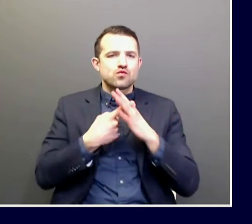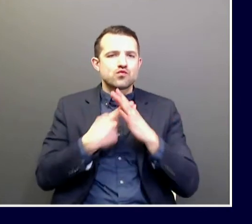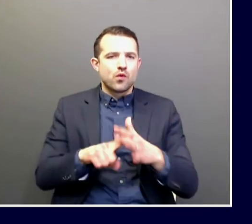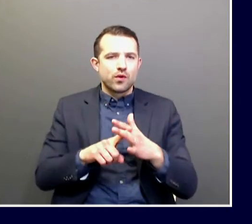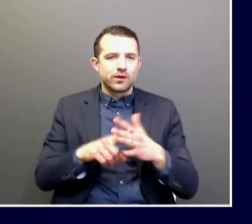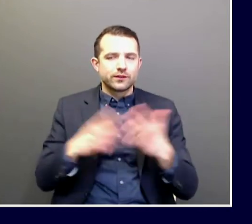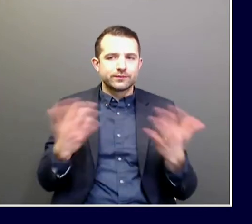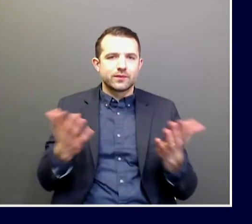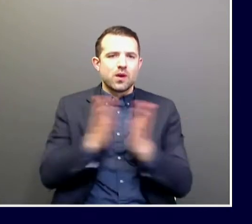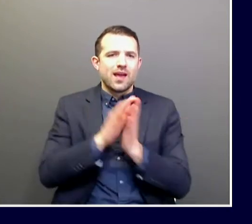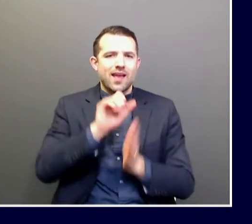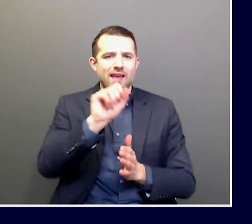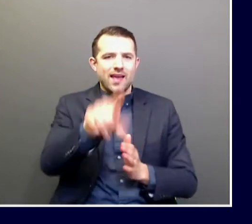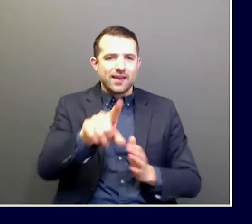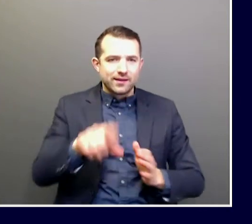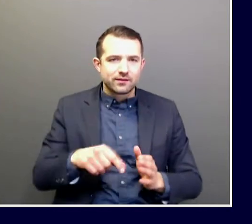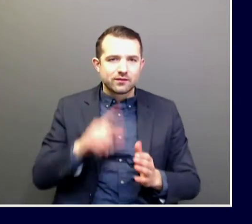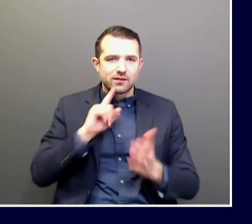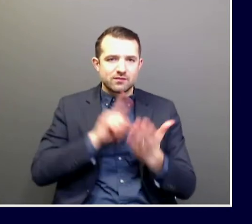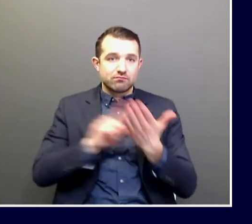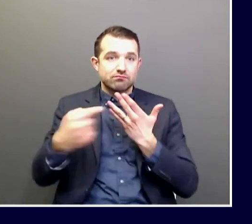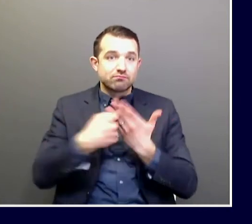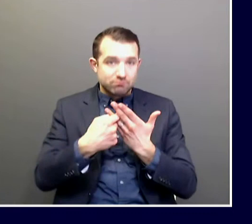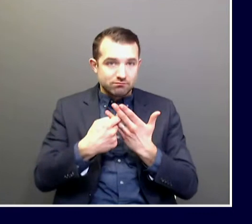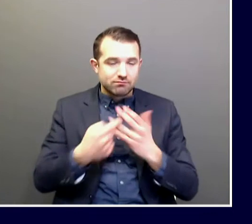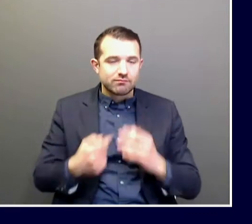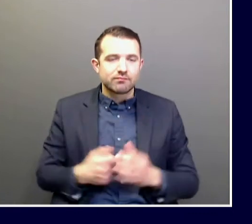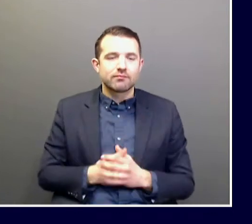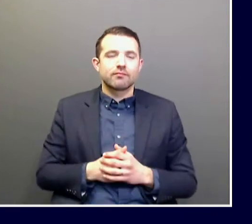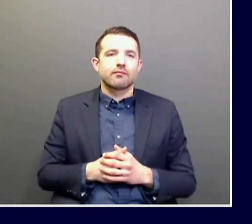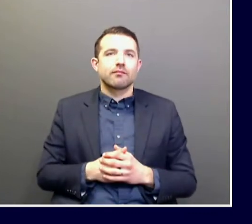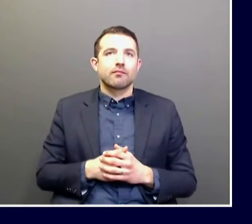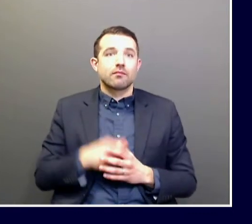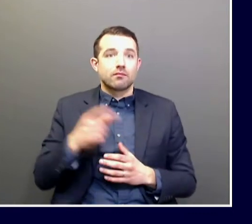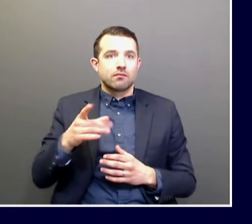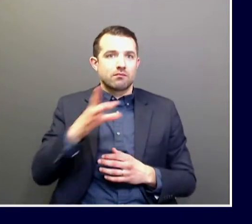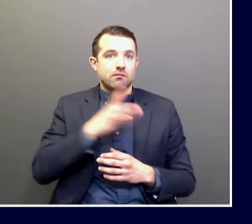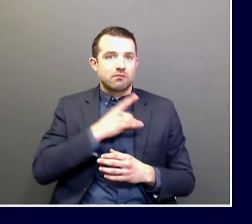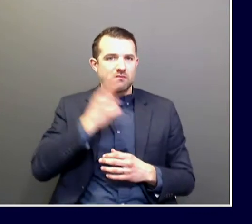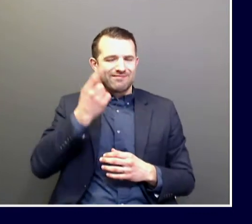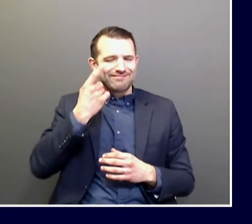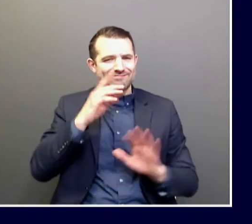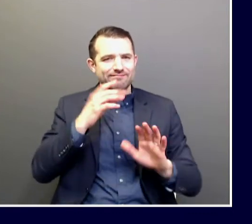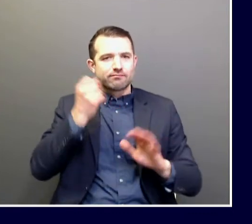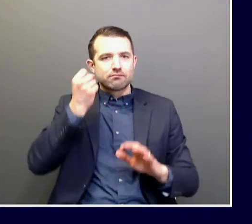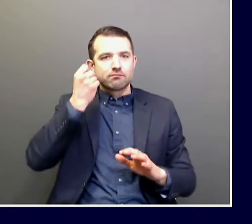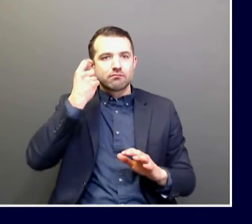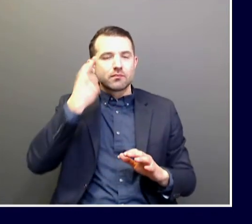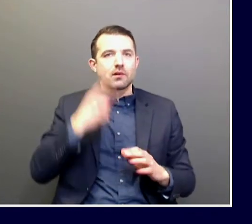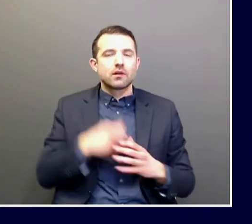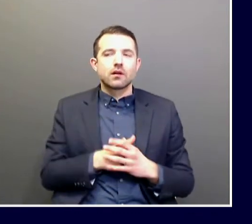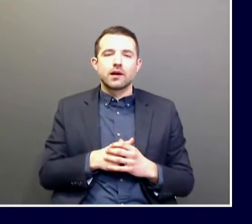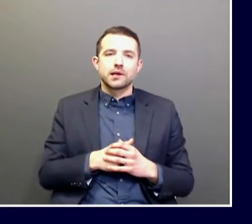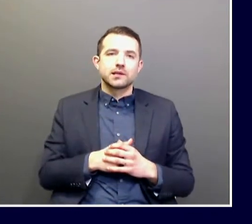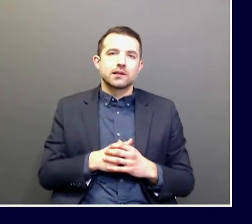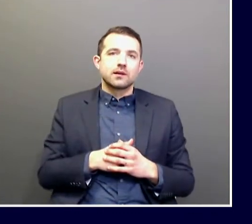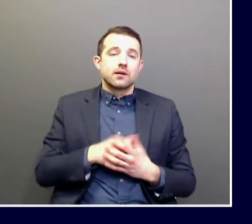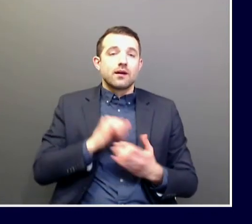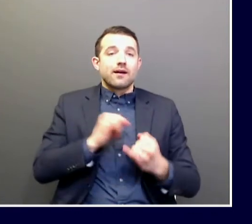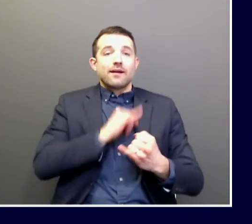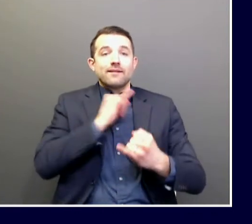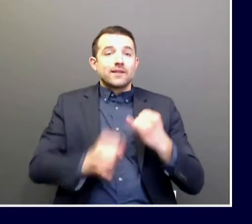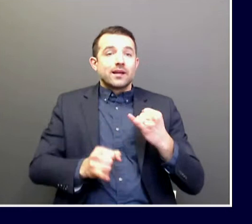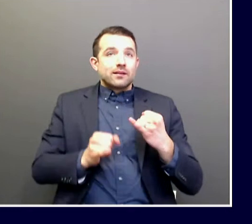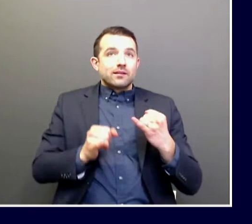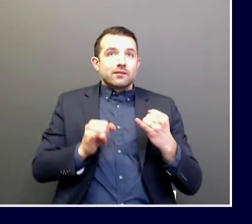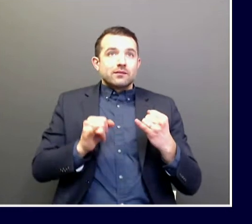about breakthrough cases, and specifically how that relates to people who have had a final dose of an mRNA, that second dose, or the one